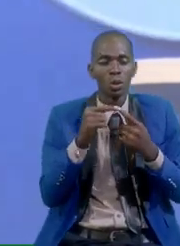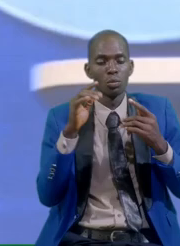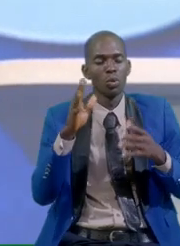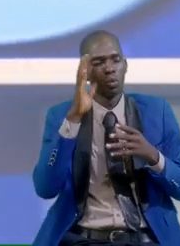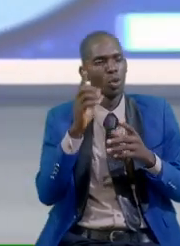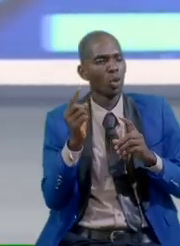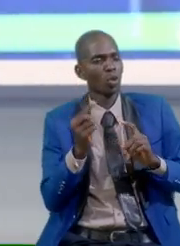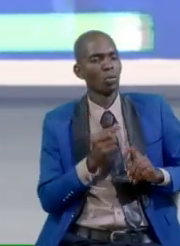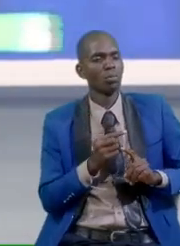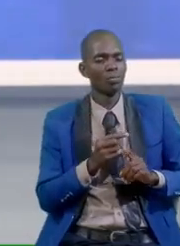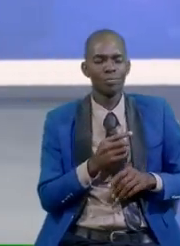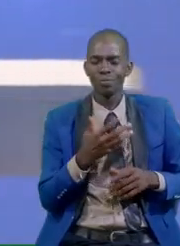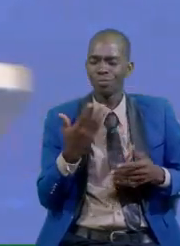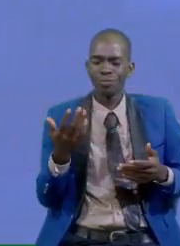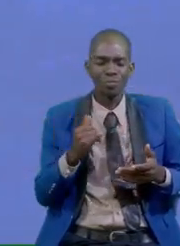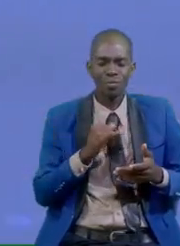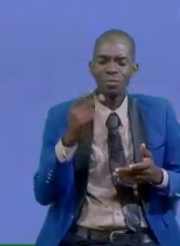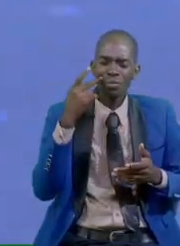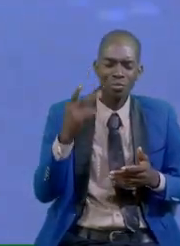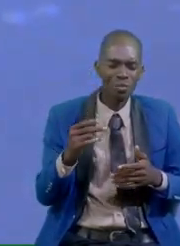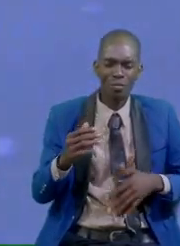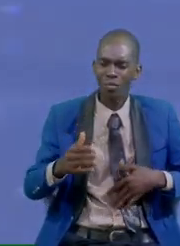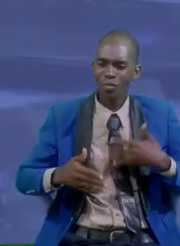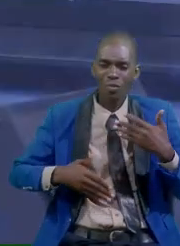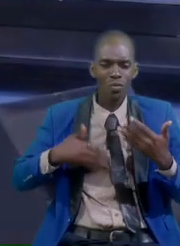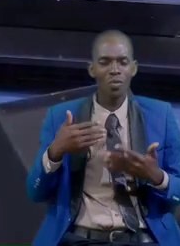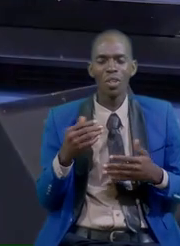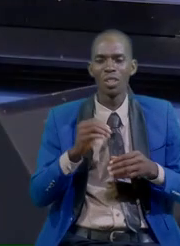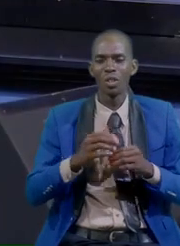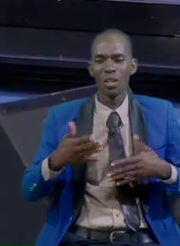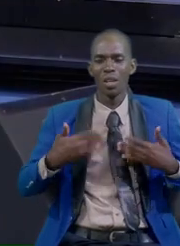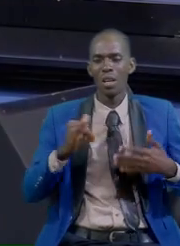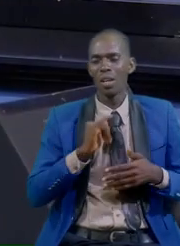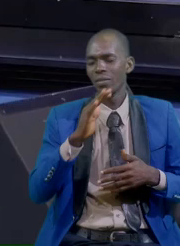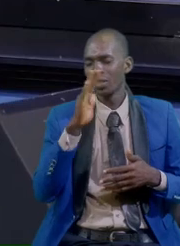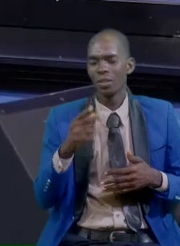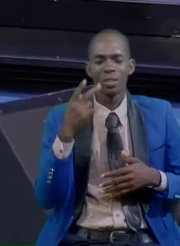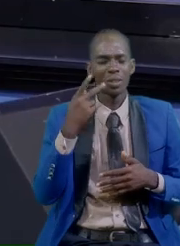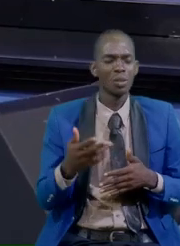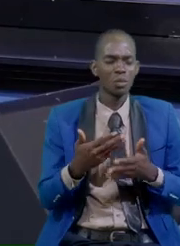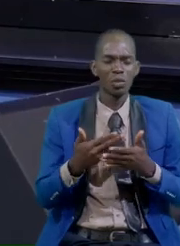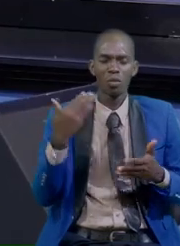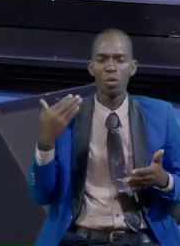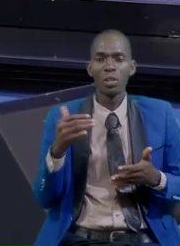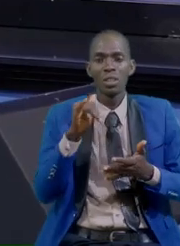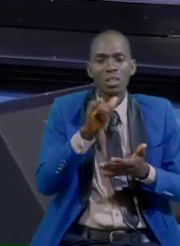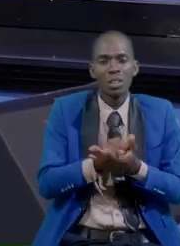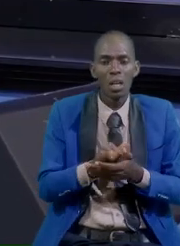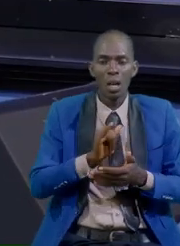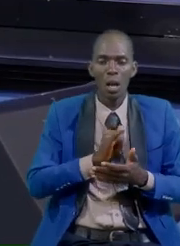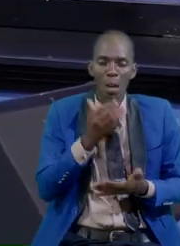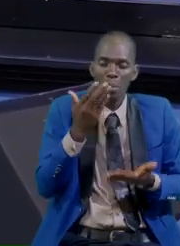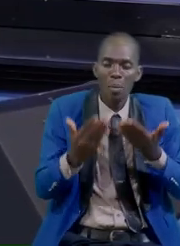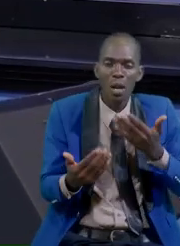see a kind of joy in your life I've never seen anywhere. What do I do that I may have the joy